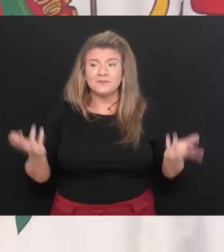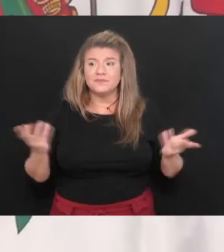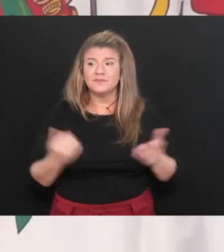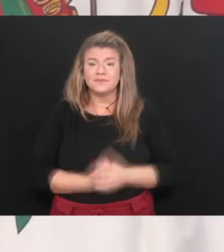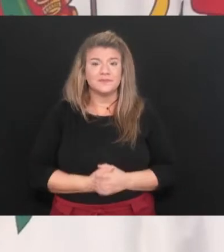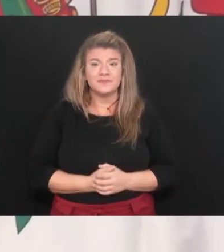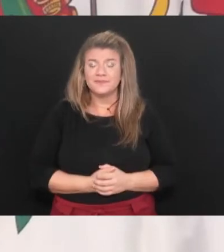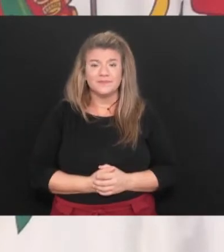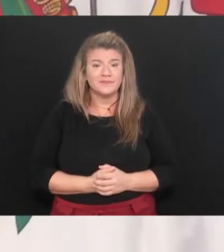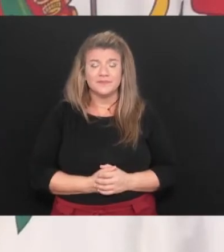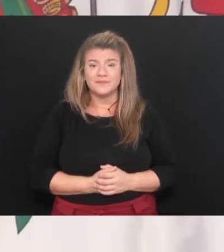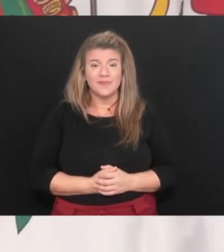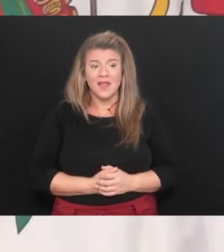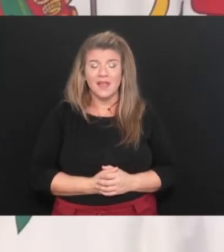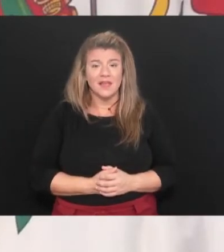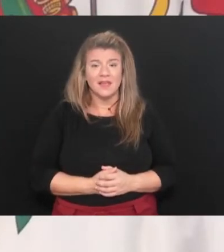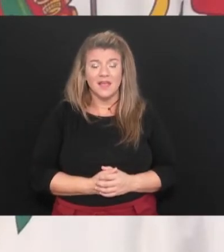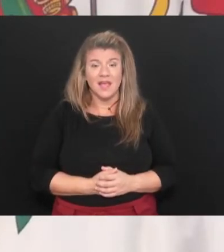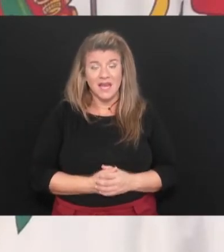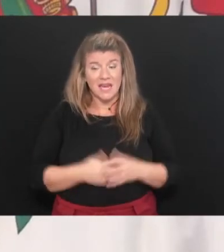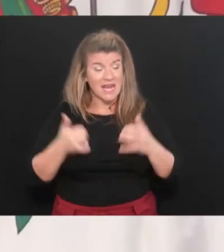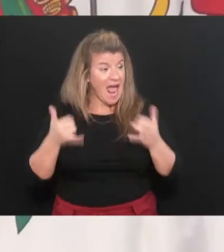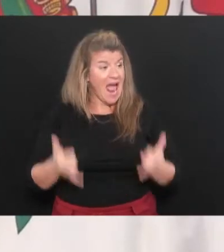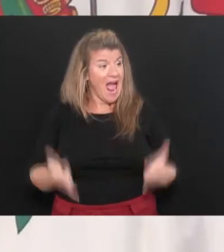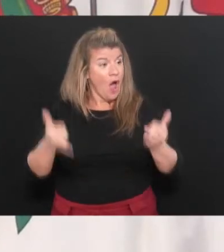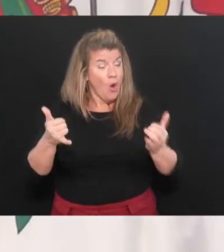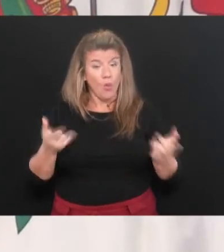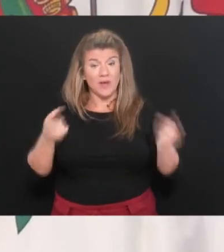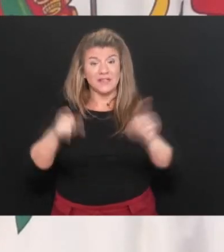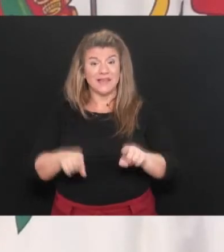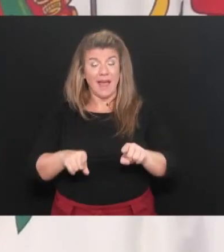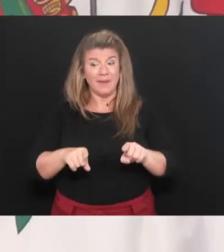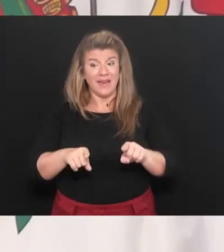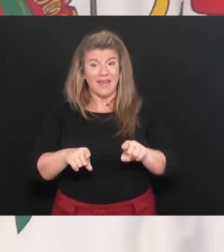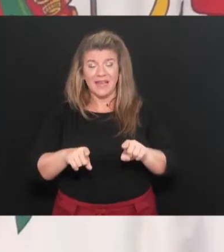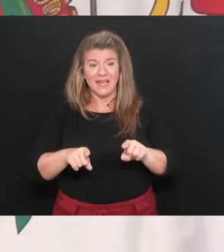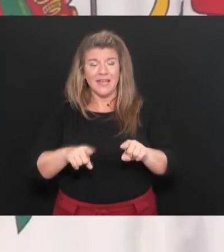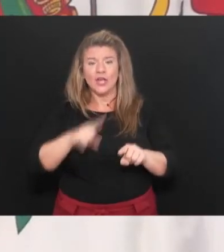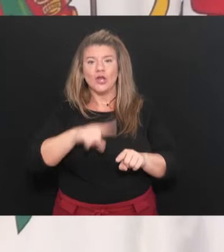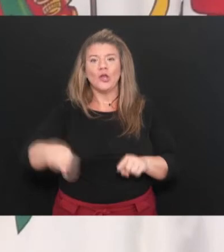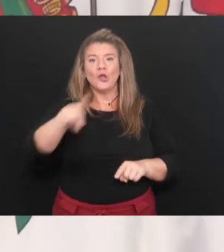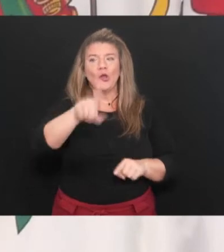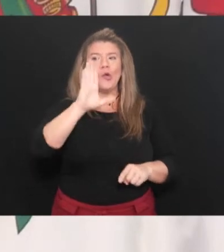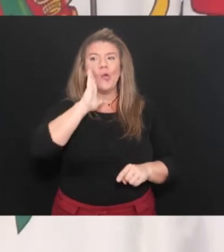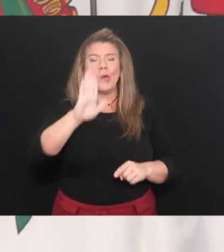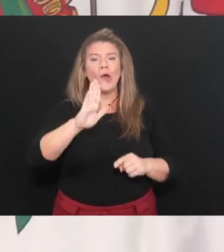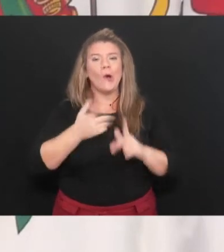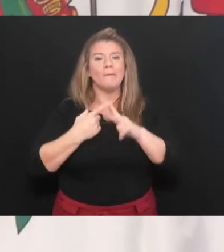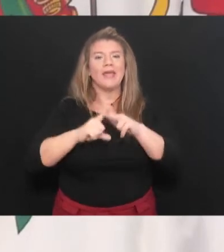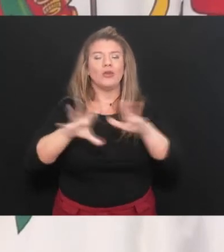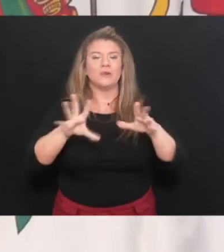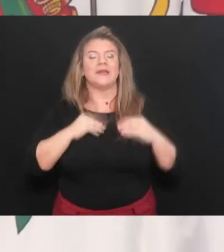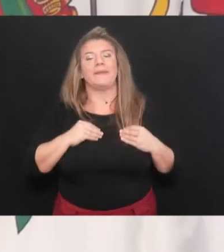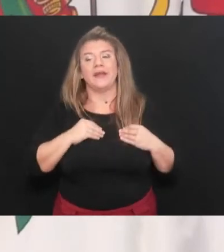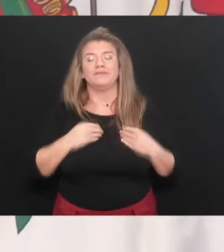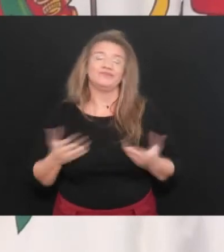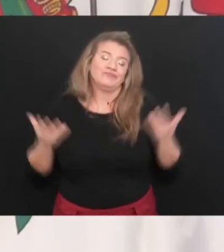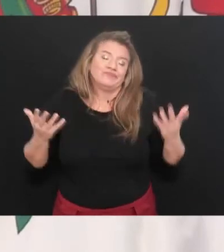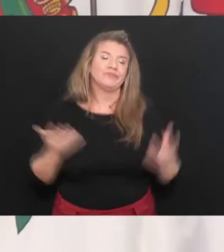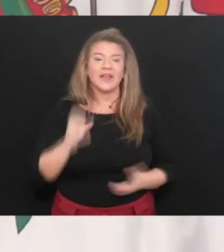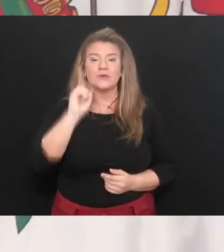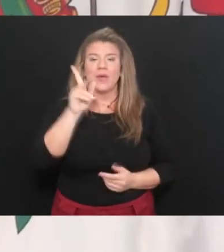we have gotten to the point in time where we're going to accept this. We're going to say, well, that's